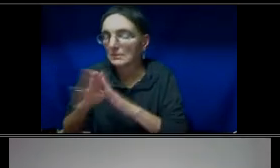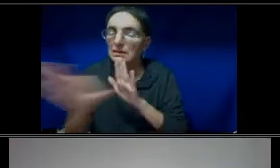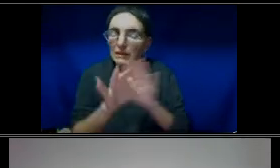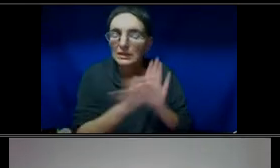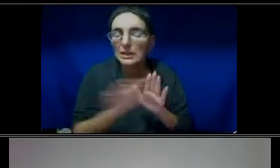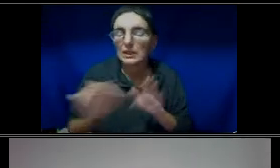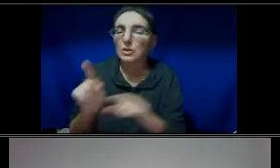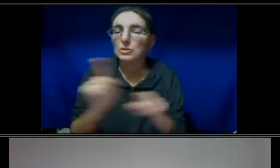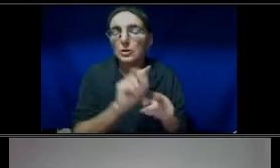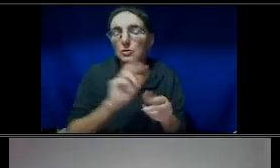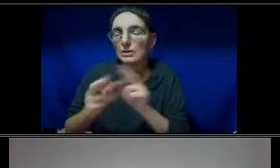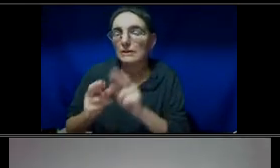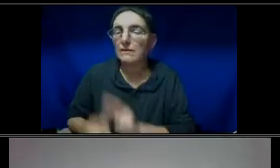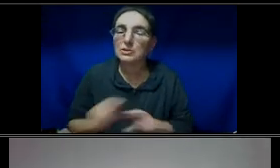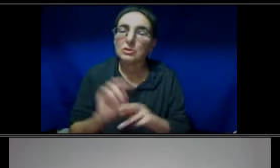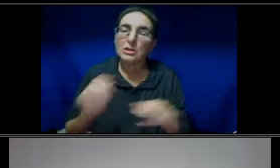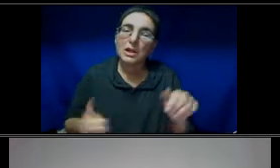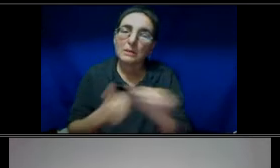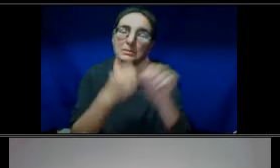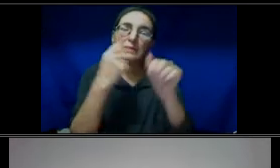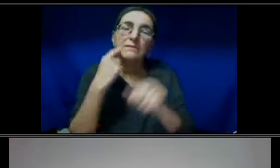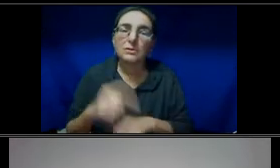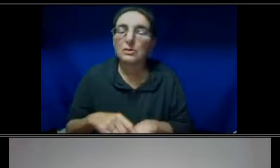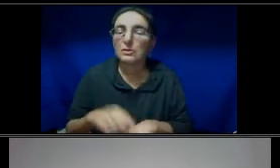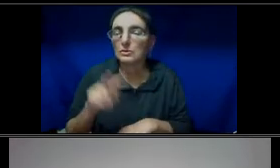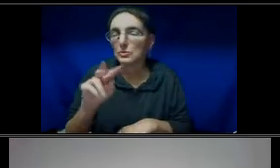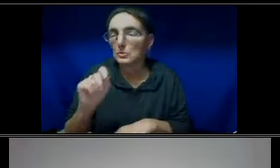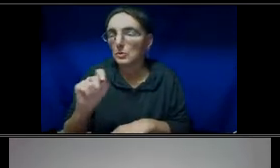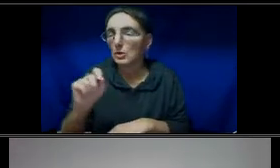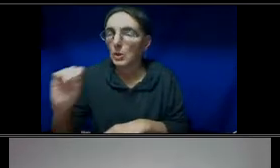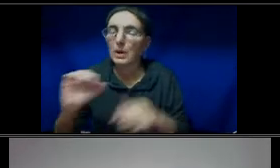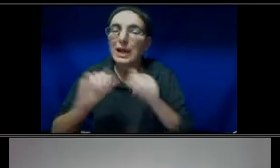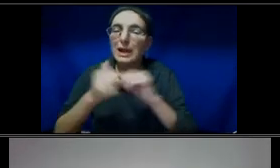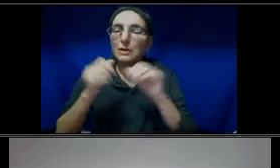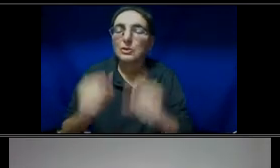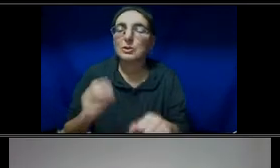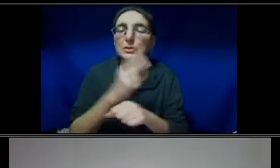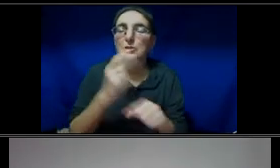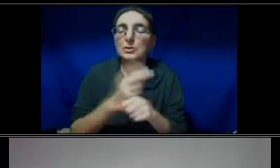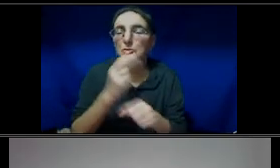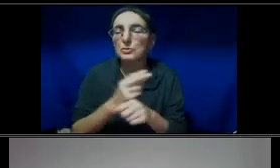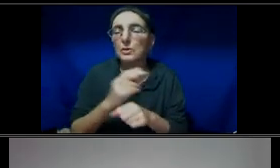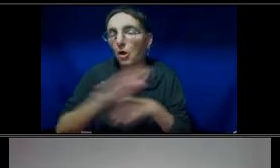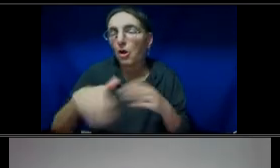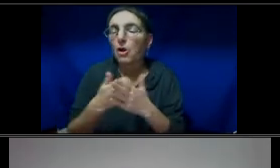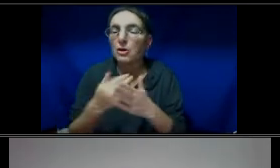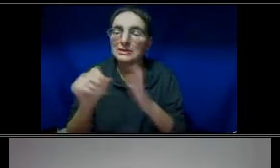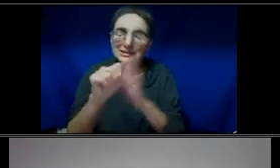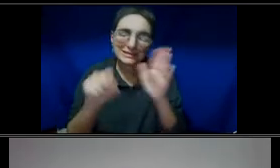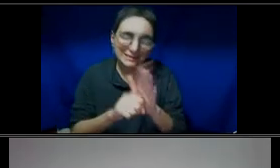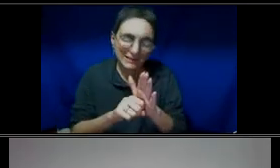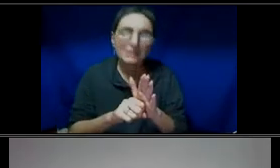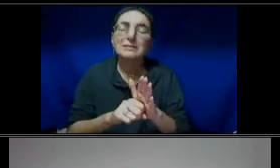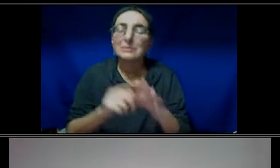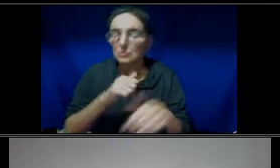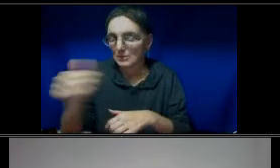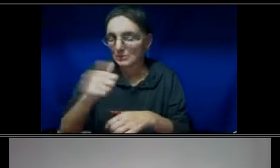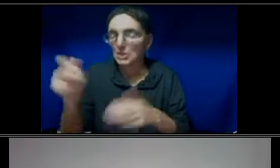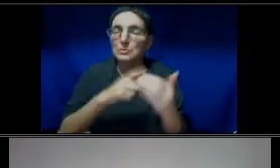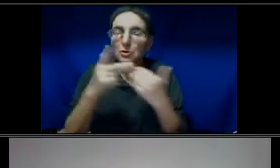update for a 2.0 and how this may be used across all state transportation programs. Also an opportunity to look